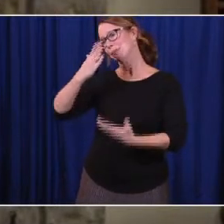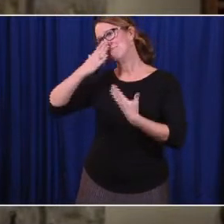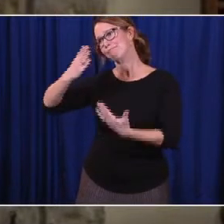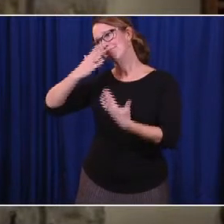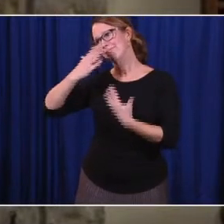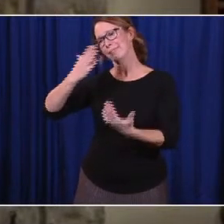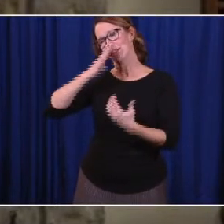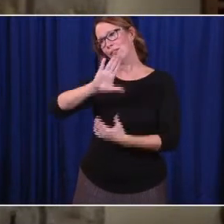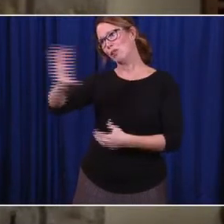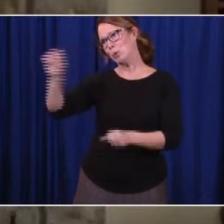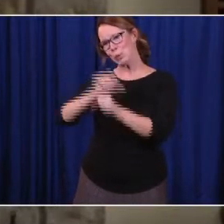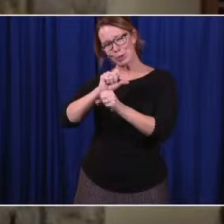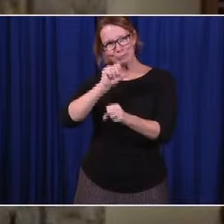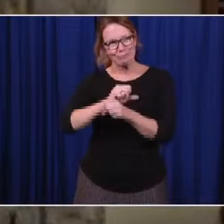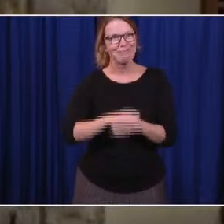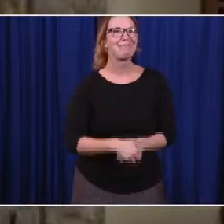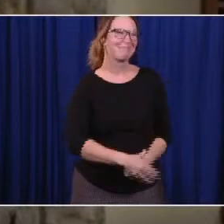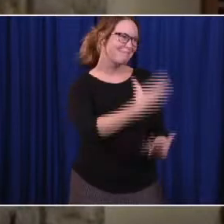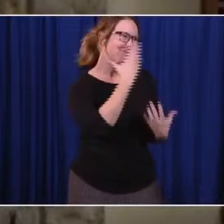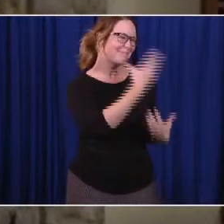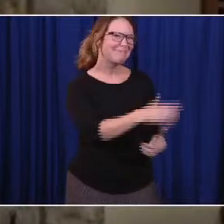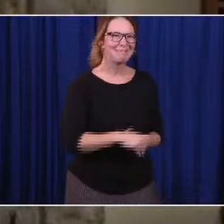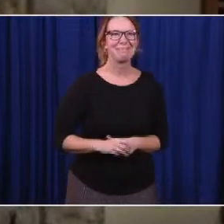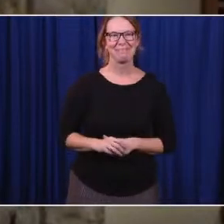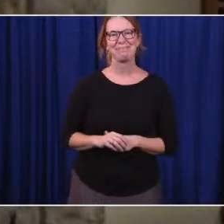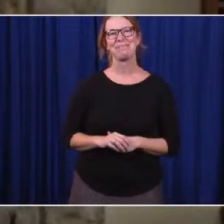what you do. Thank you. Thanks a lot.